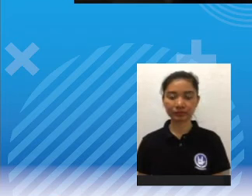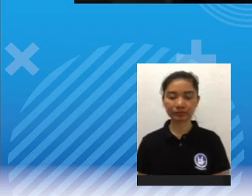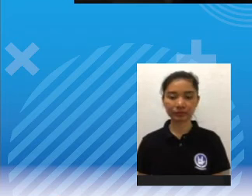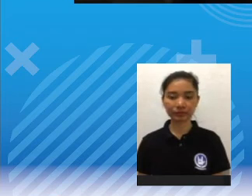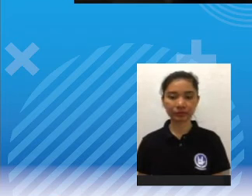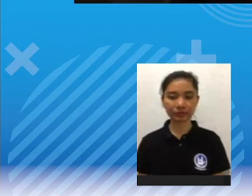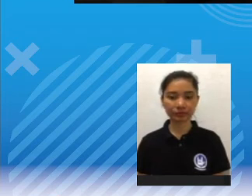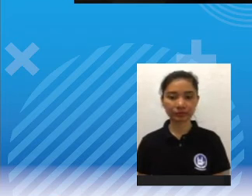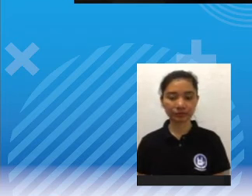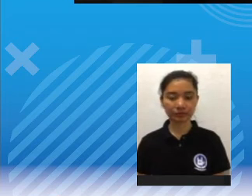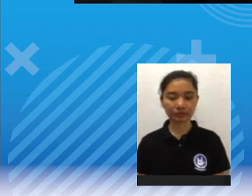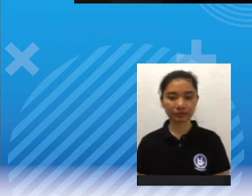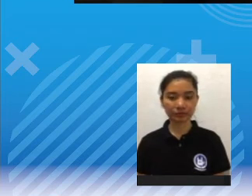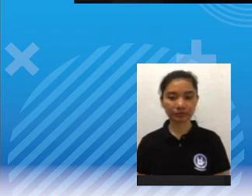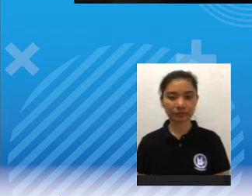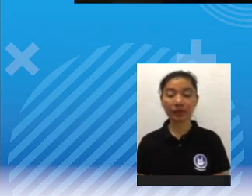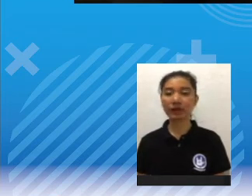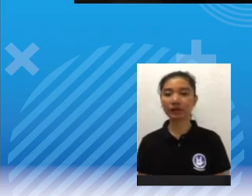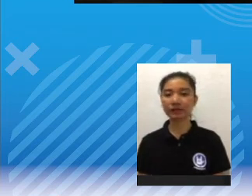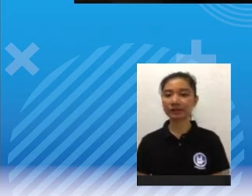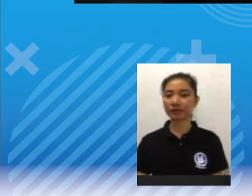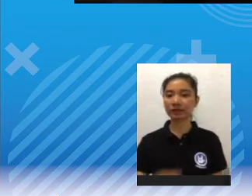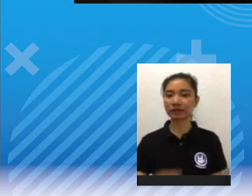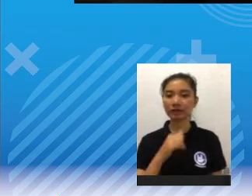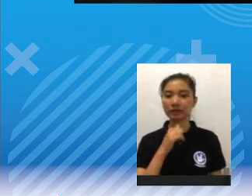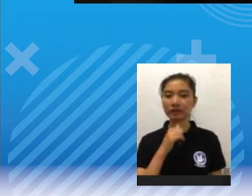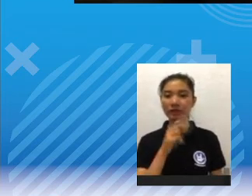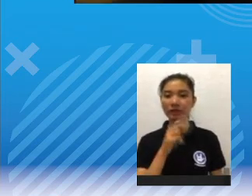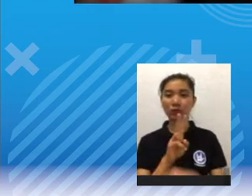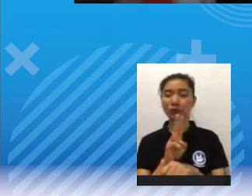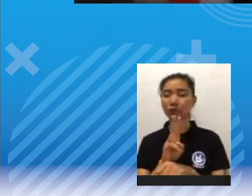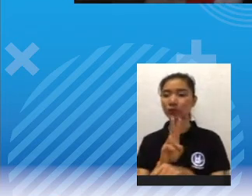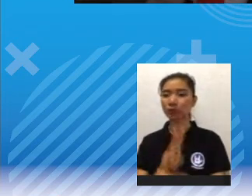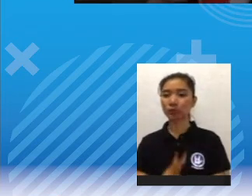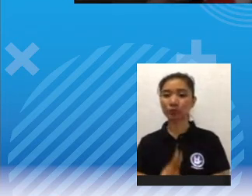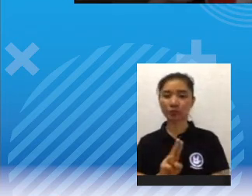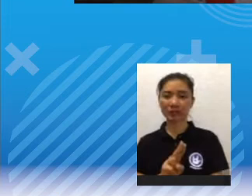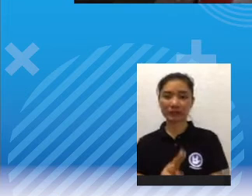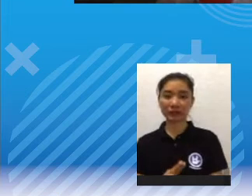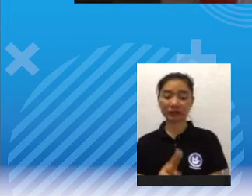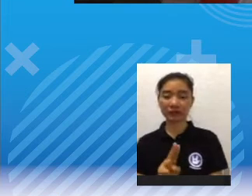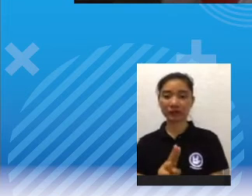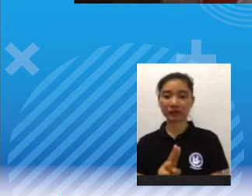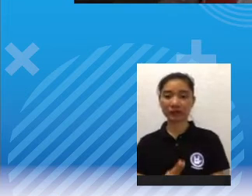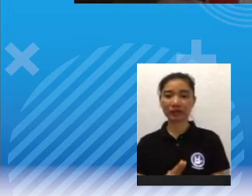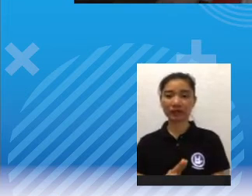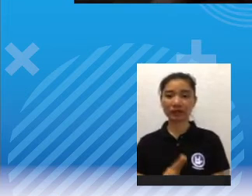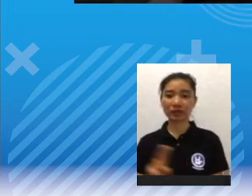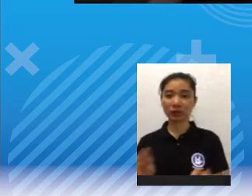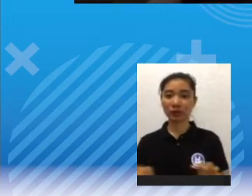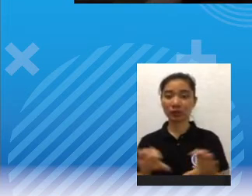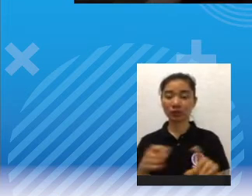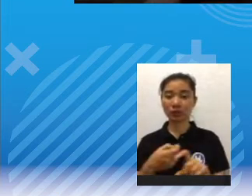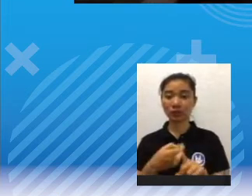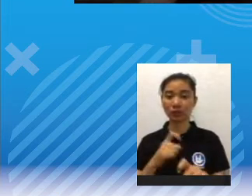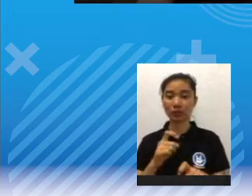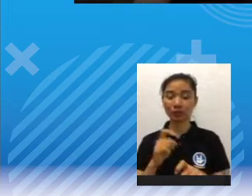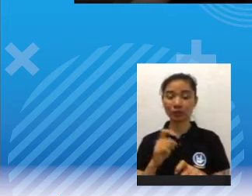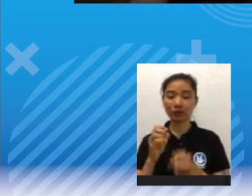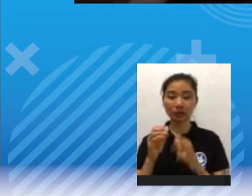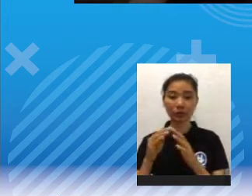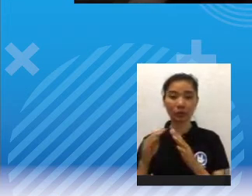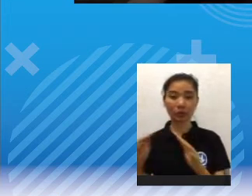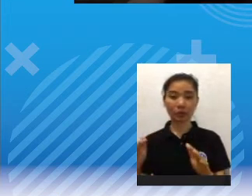na nag-work from home. Ako yung klase ng tao na hindi ako nag-uuwi ng trabaho, ever. While I was doing